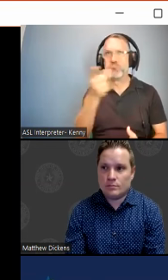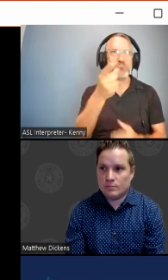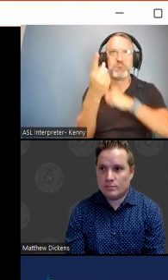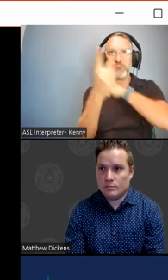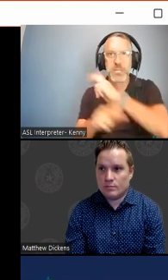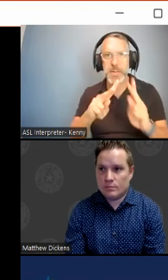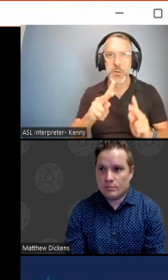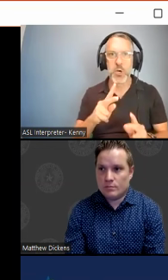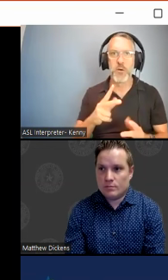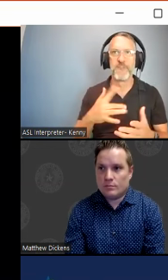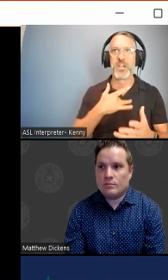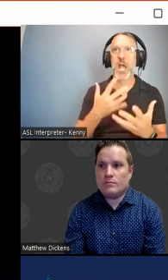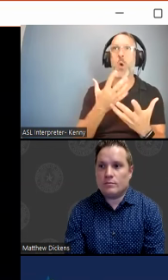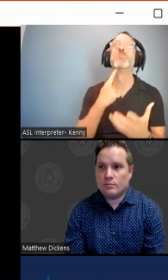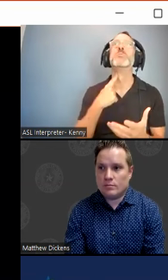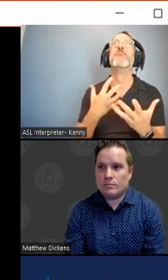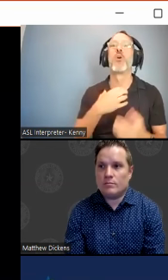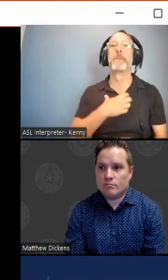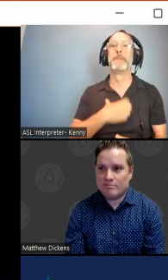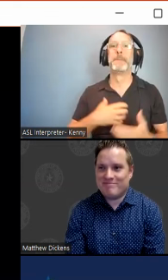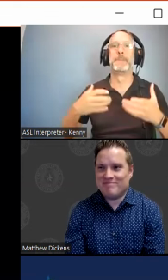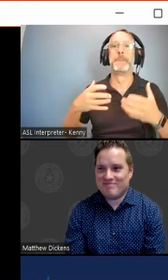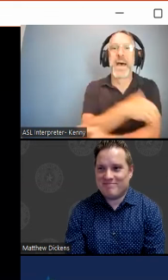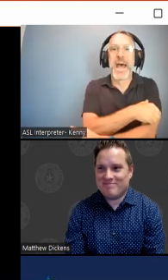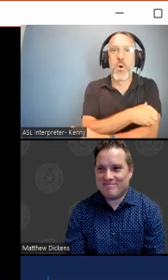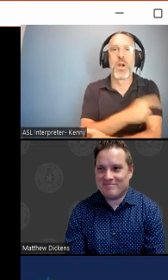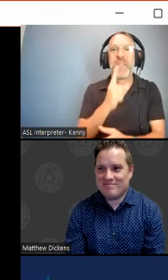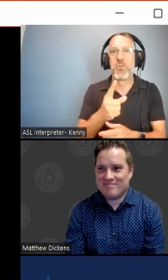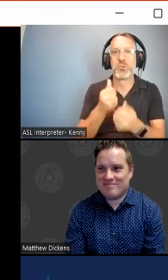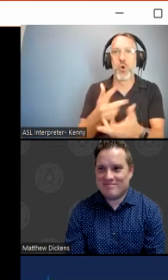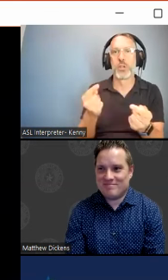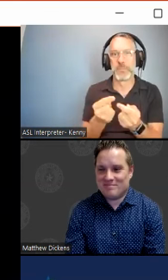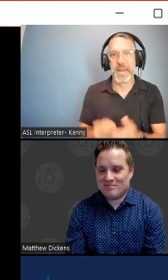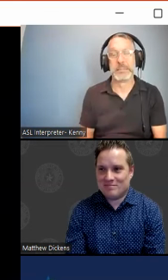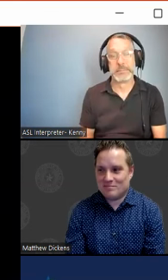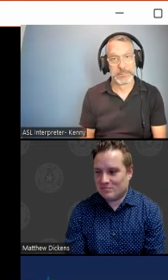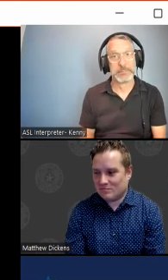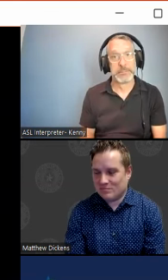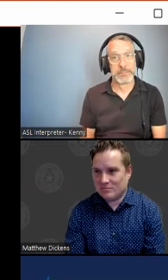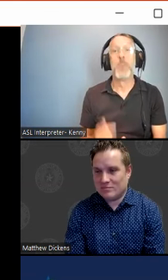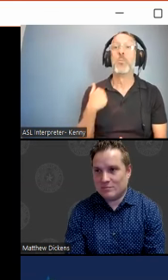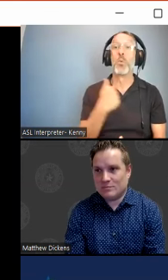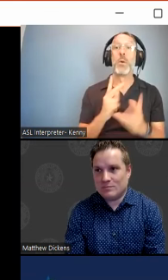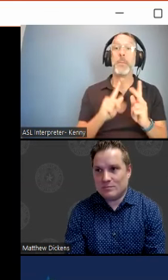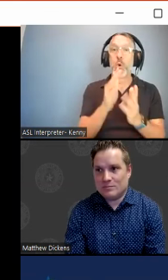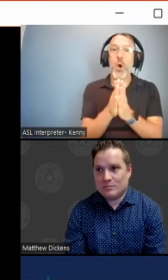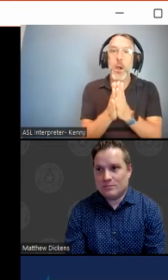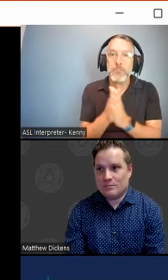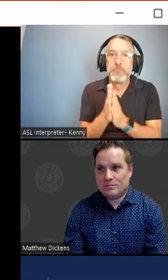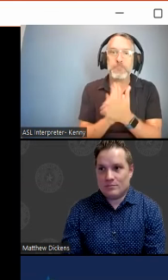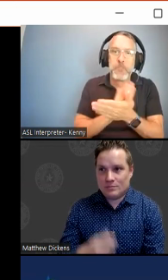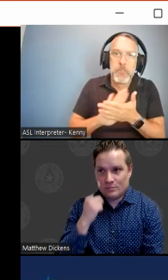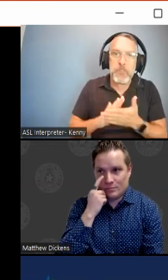become power hungry, and they just want to penalize and inflict pain. But we want people who are passionate